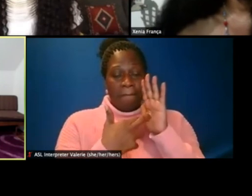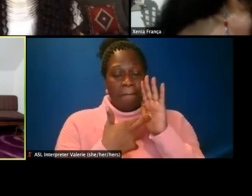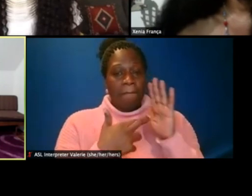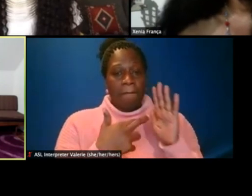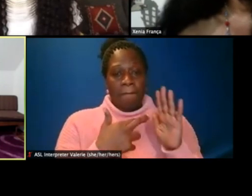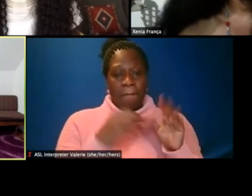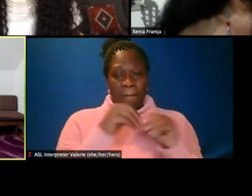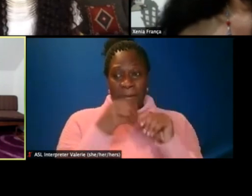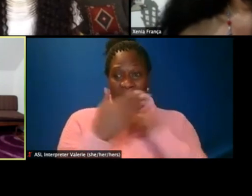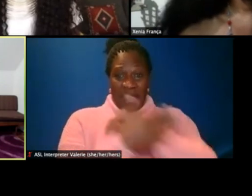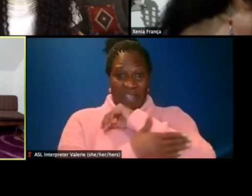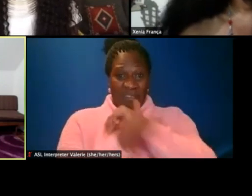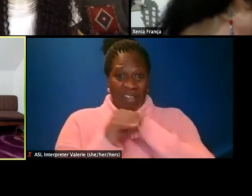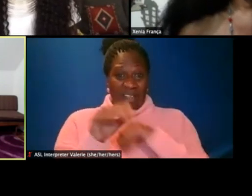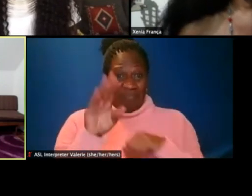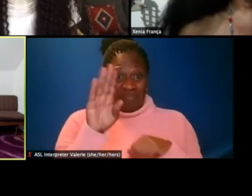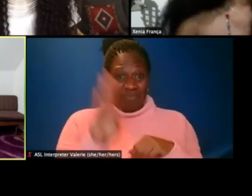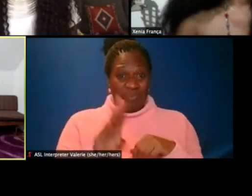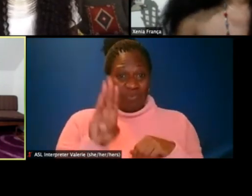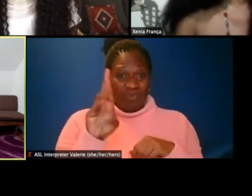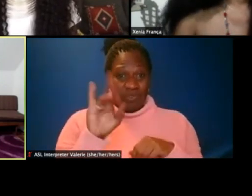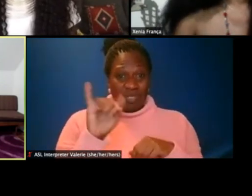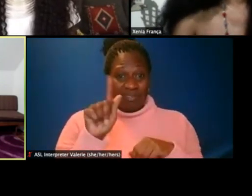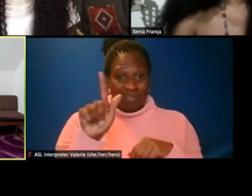in a country like Brazil,